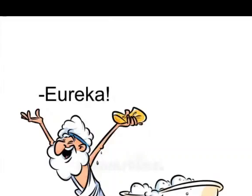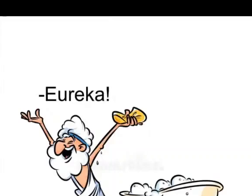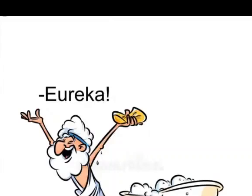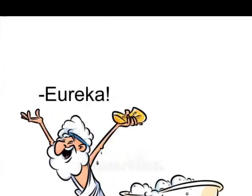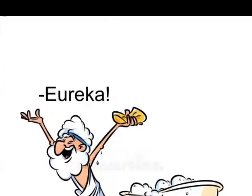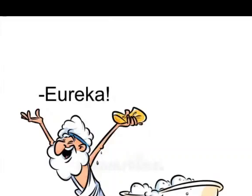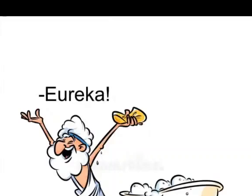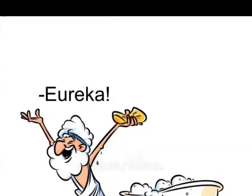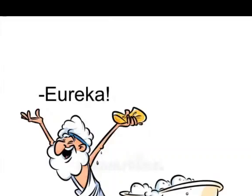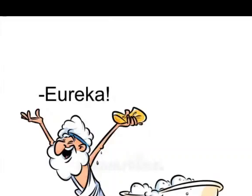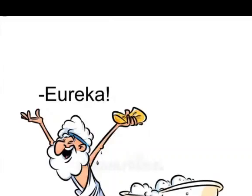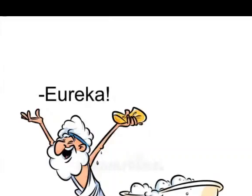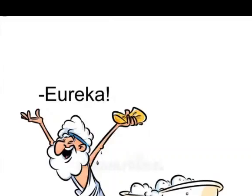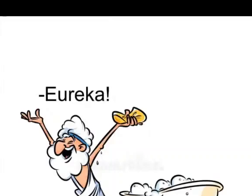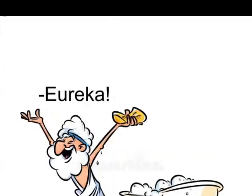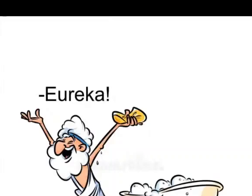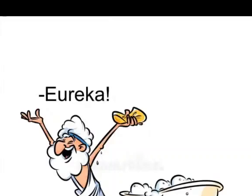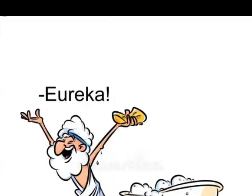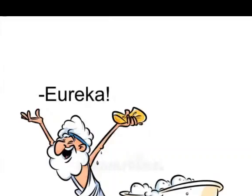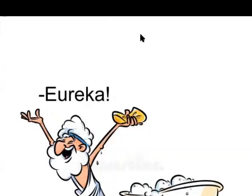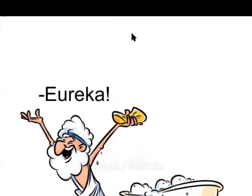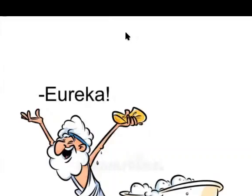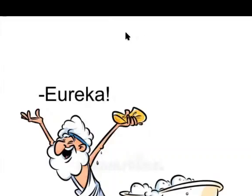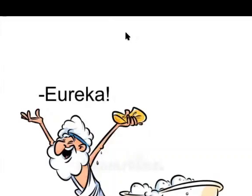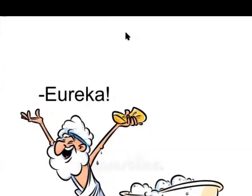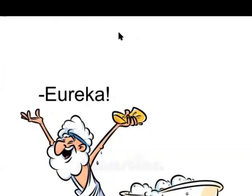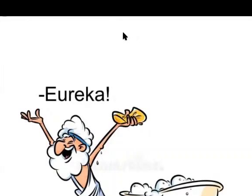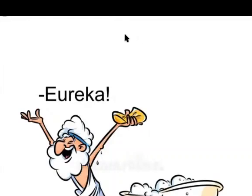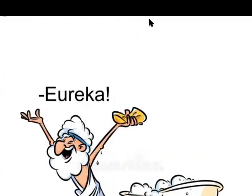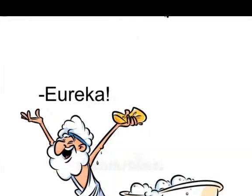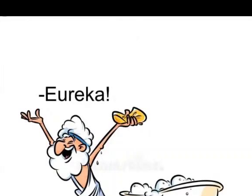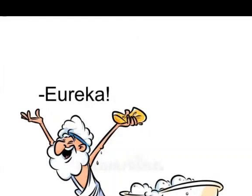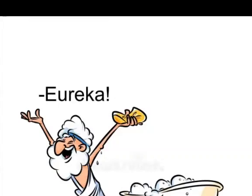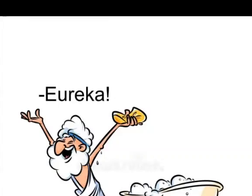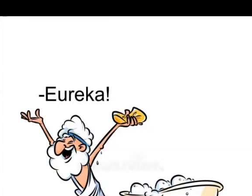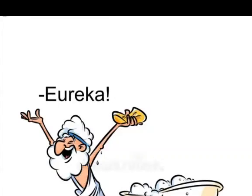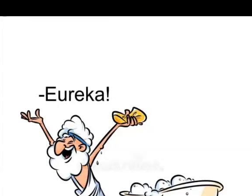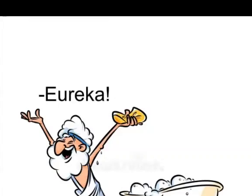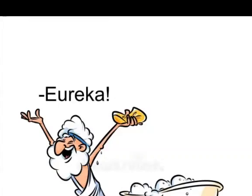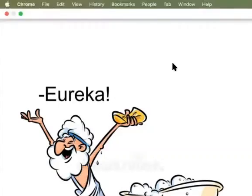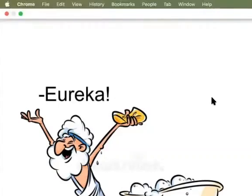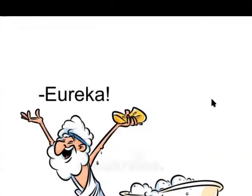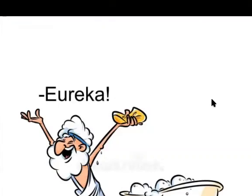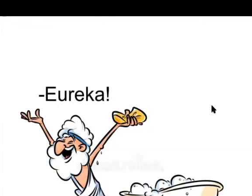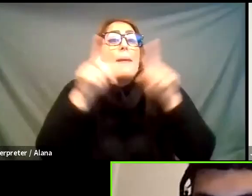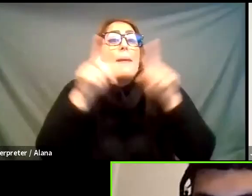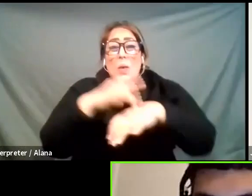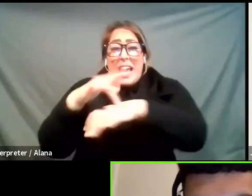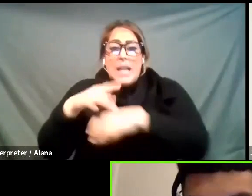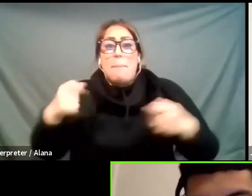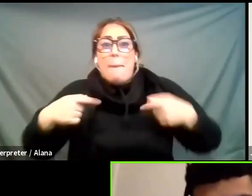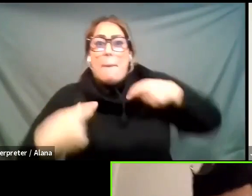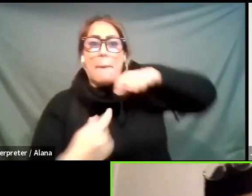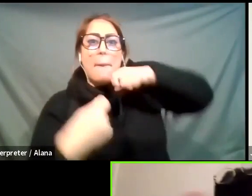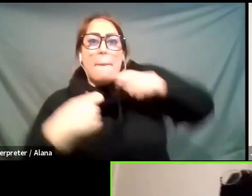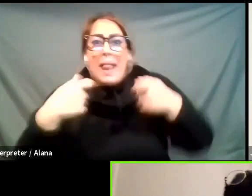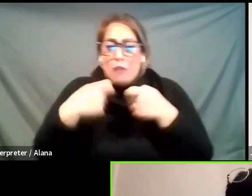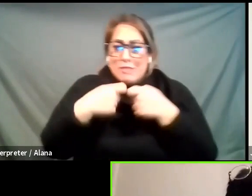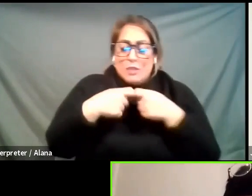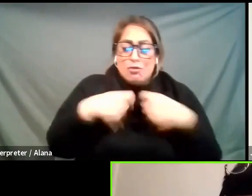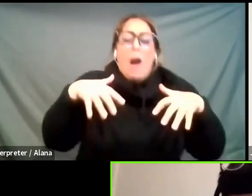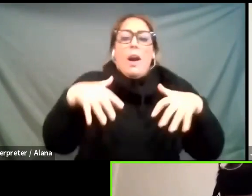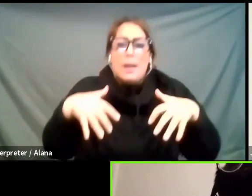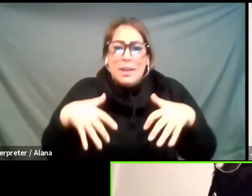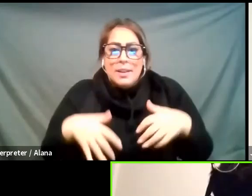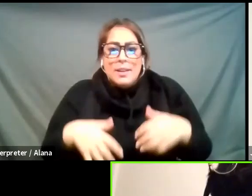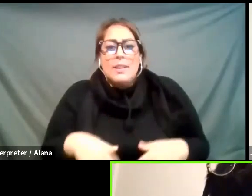pito with this so-called uh toques uh electric sharks machines that you see on